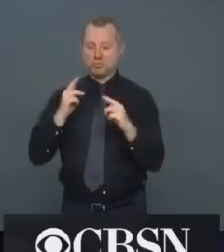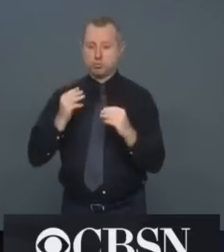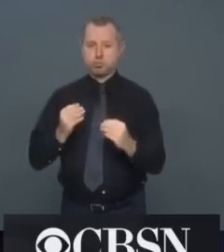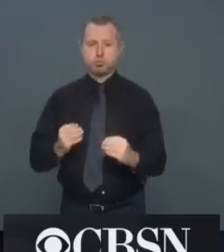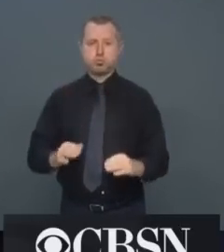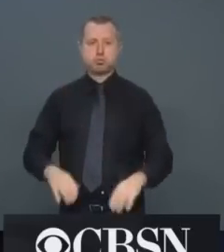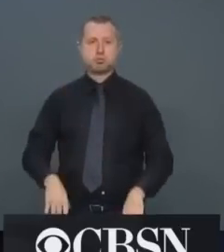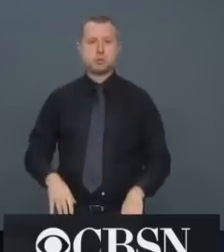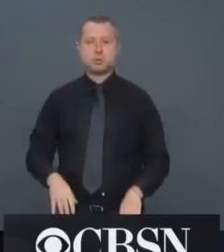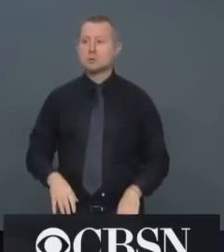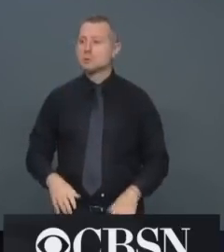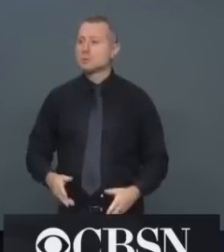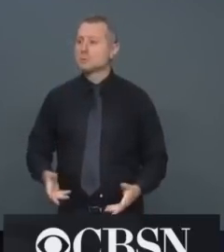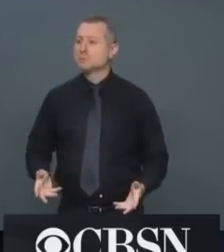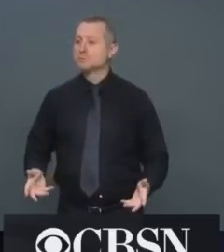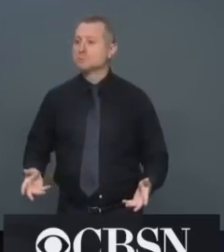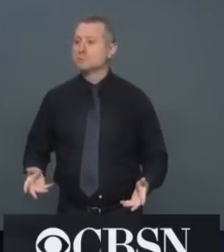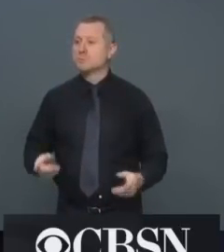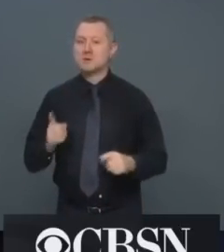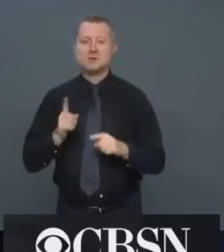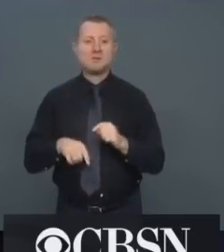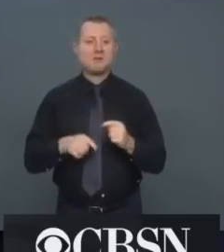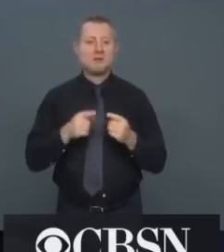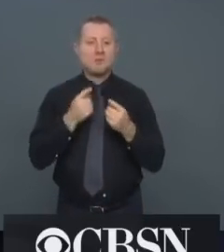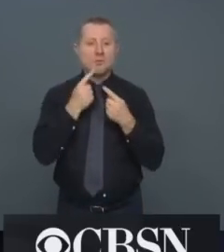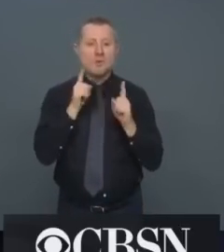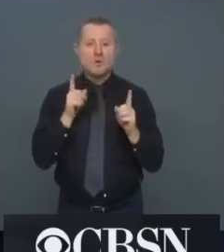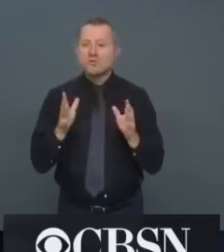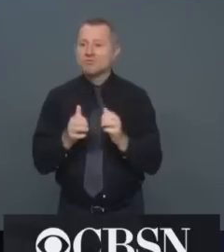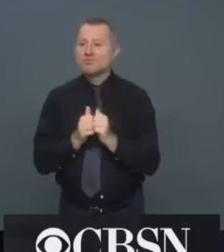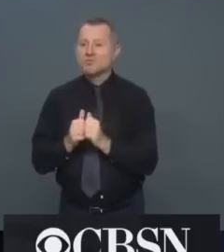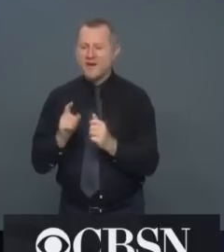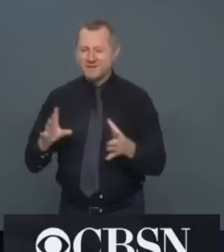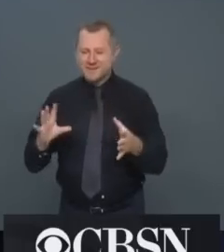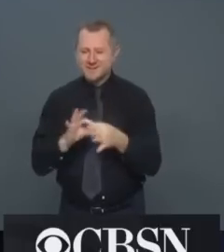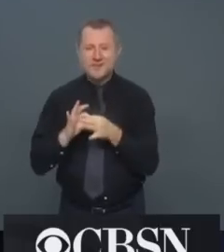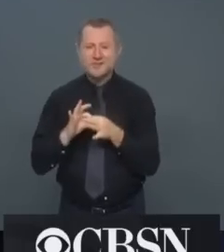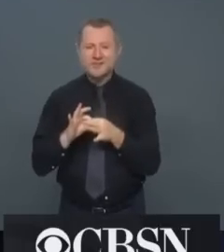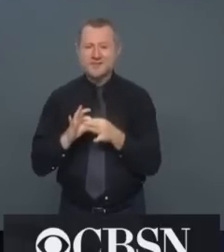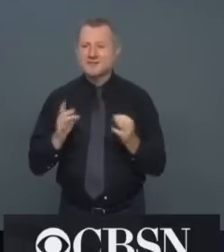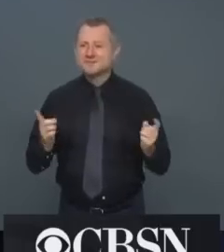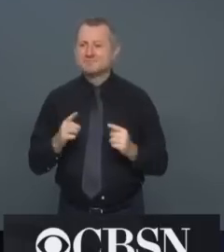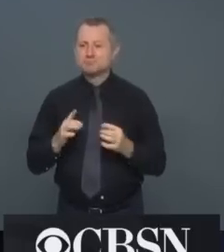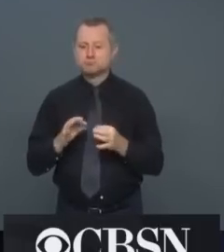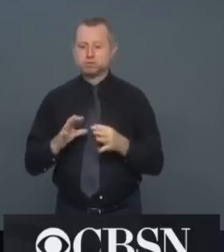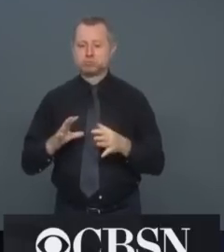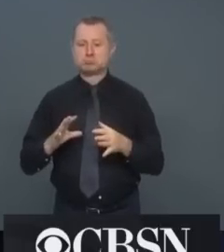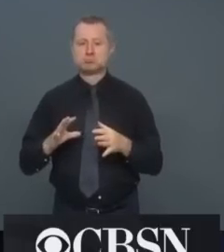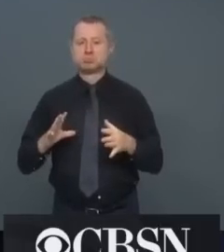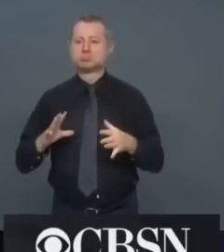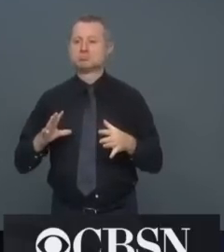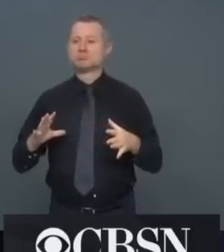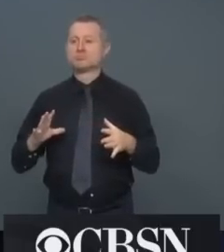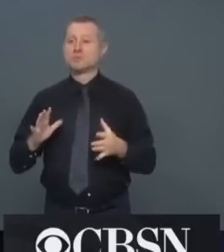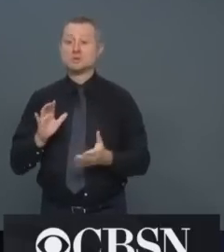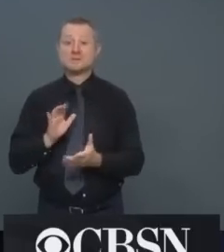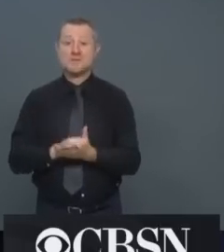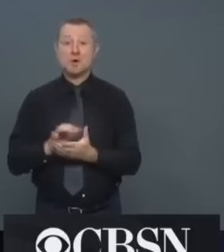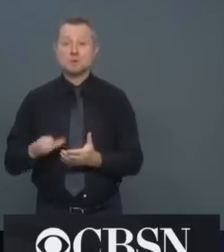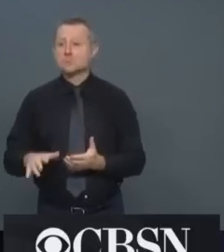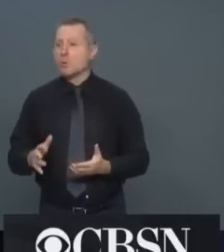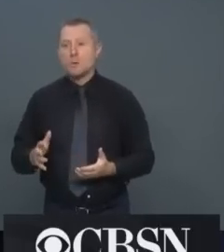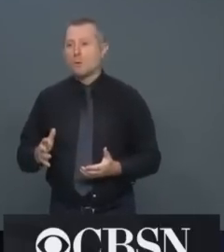without a relationship. And everybody knows the relationship is ruptured, and everybody knows divorce is not an option,